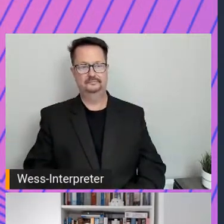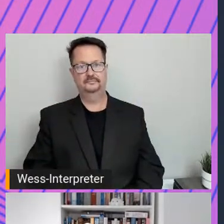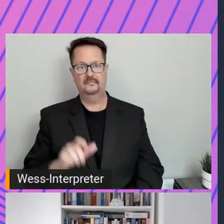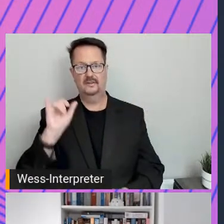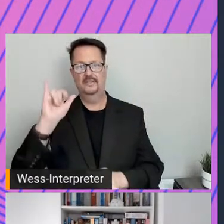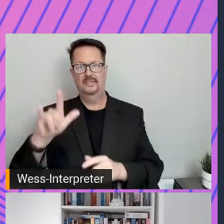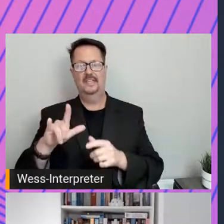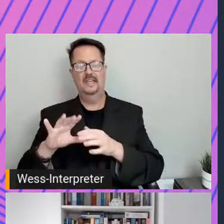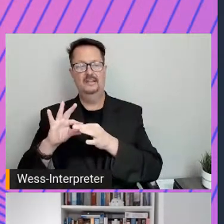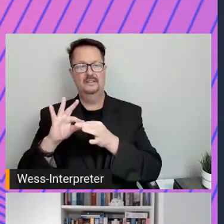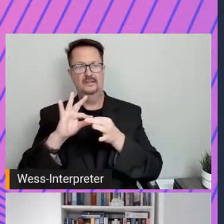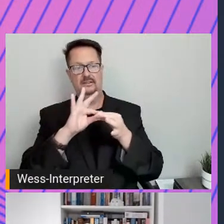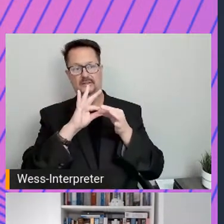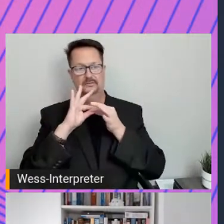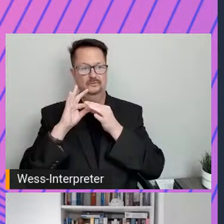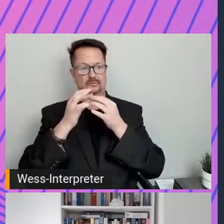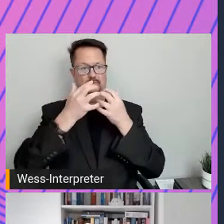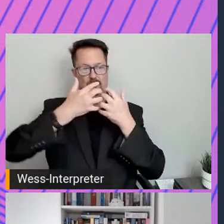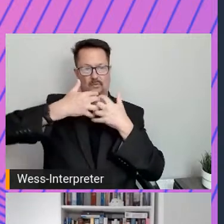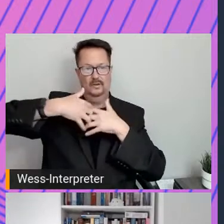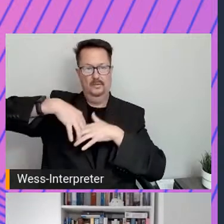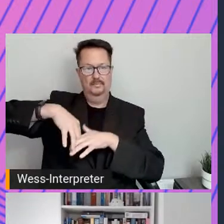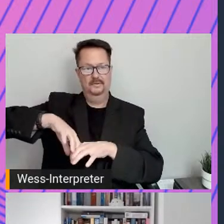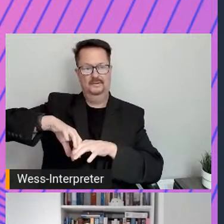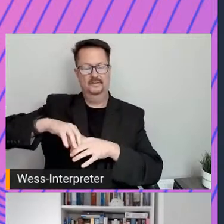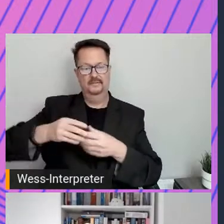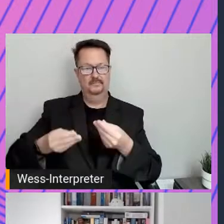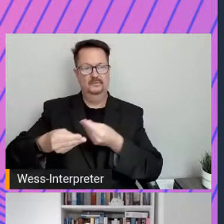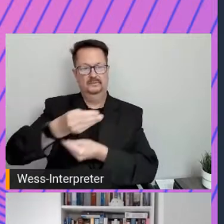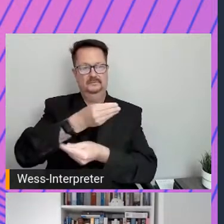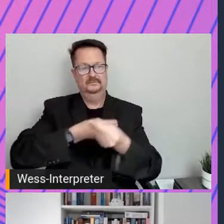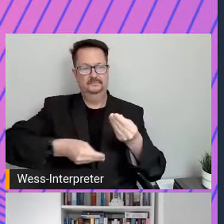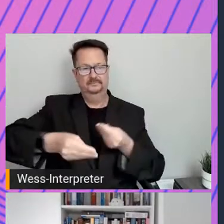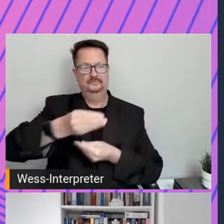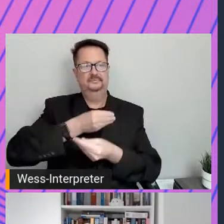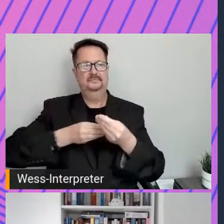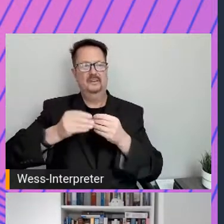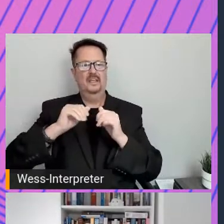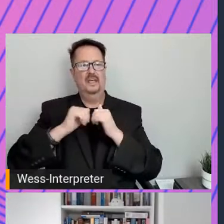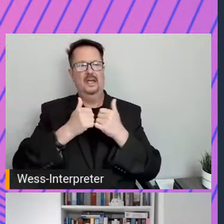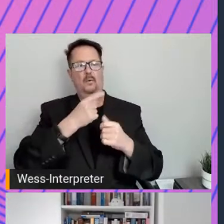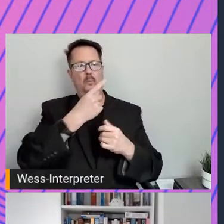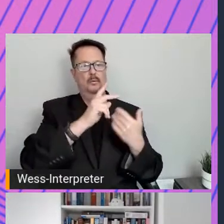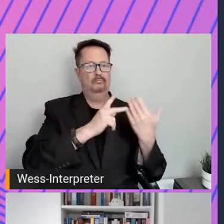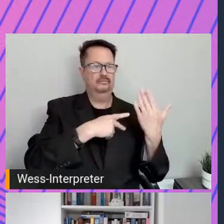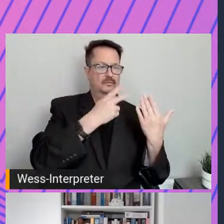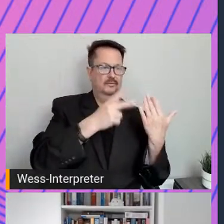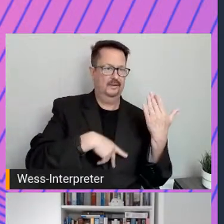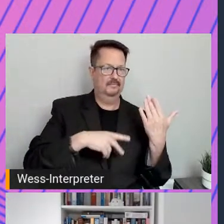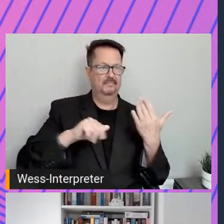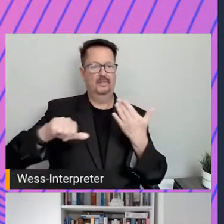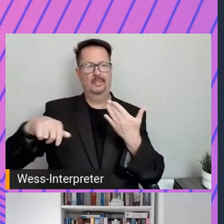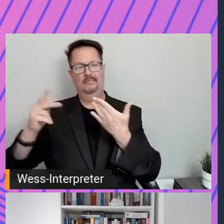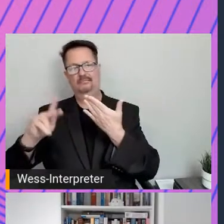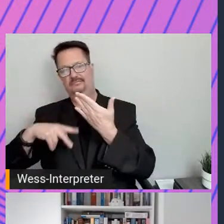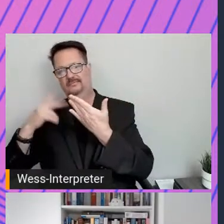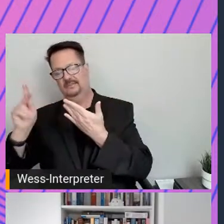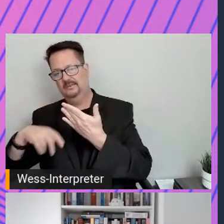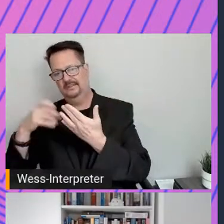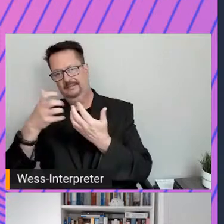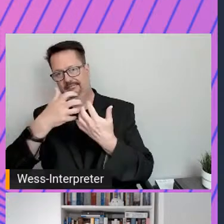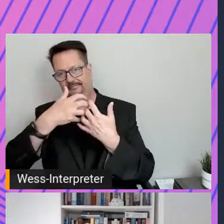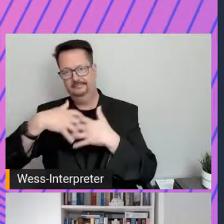cooperative multitasking. And so this was a way for programs to run together, and basically they had to check to see